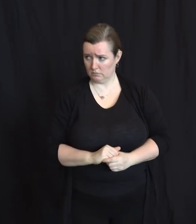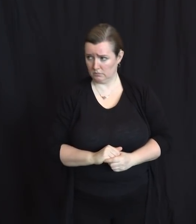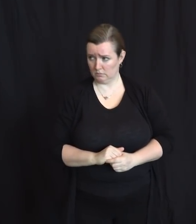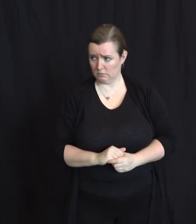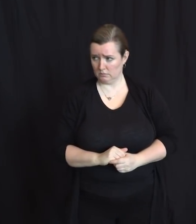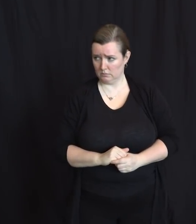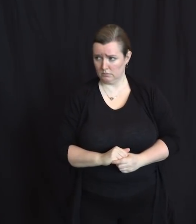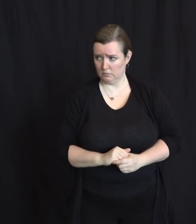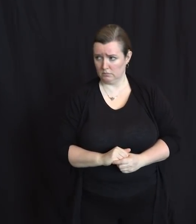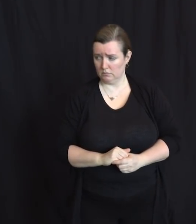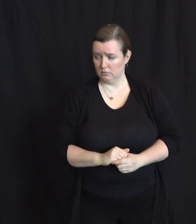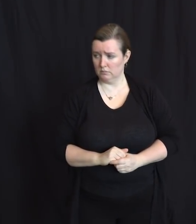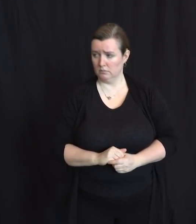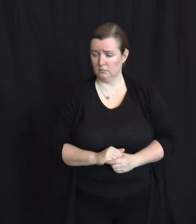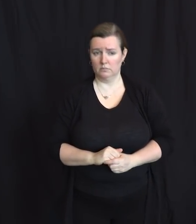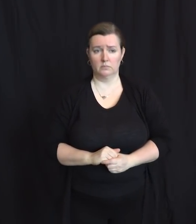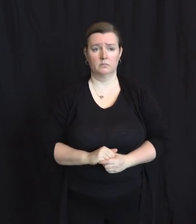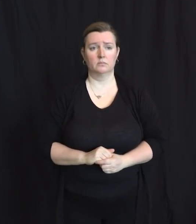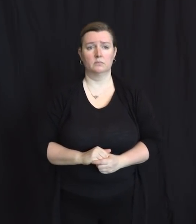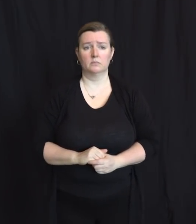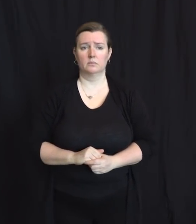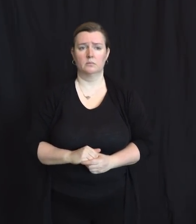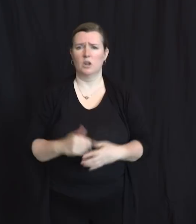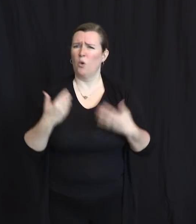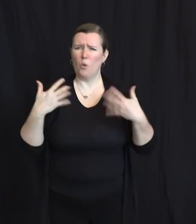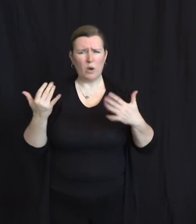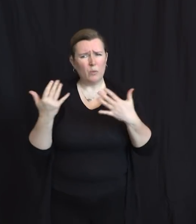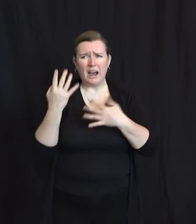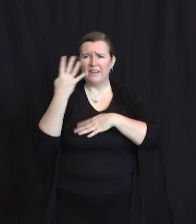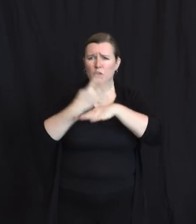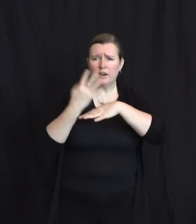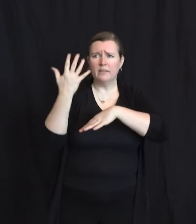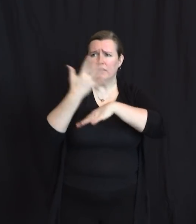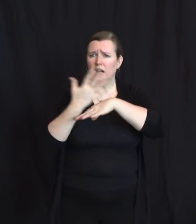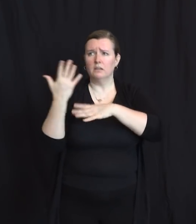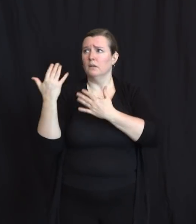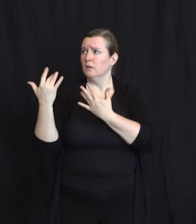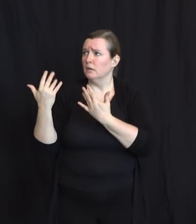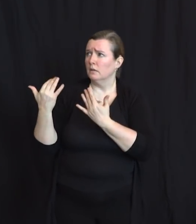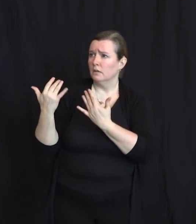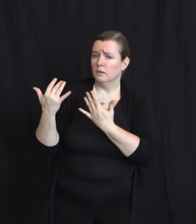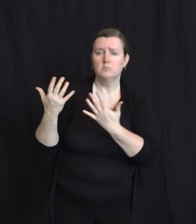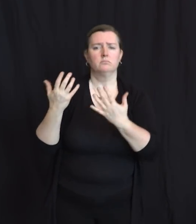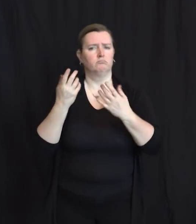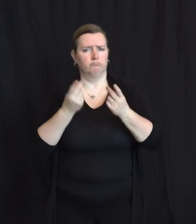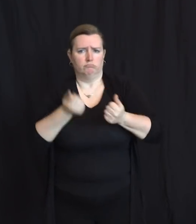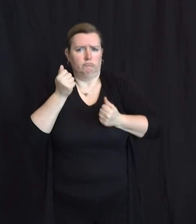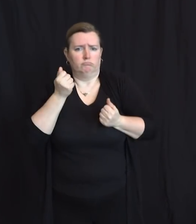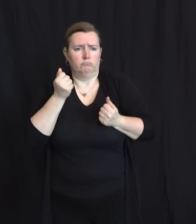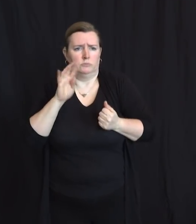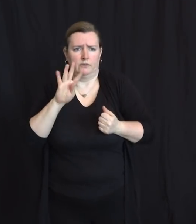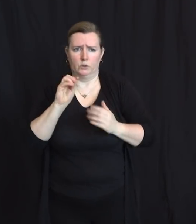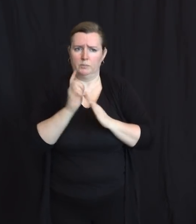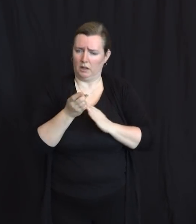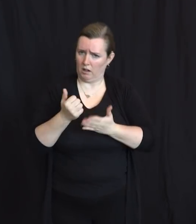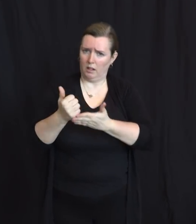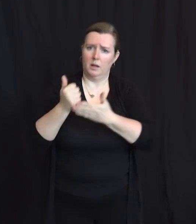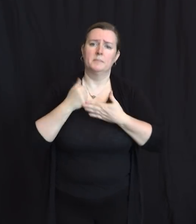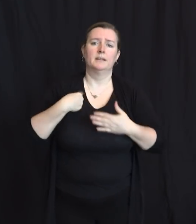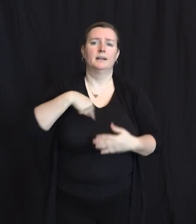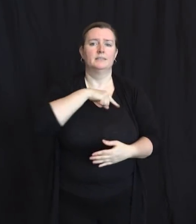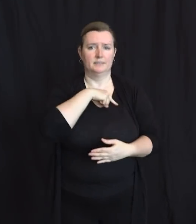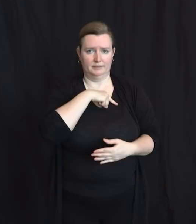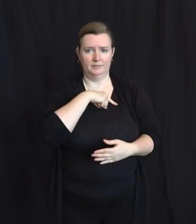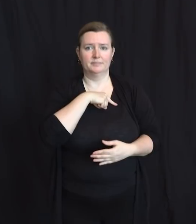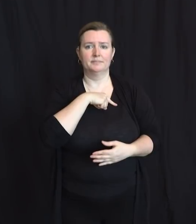days, certainly not a week or 10 days as used to be the case. This test will be key as we reopen our research labs and eventually our classrooms at